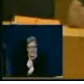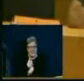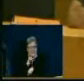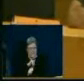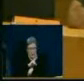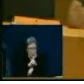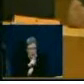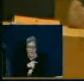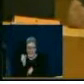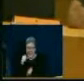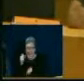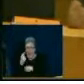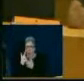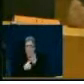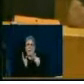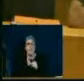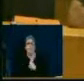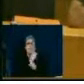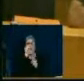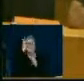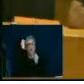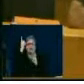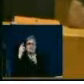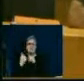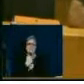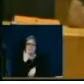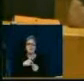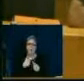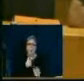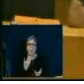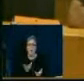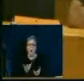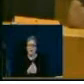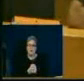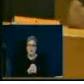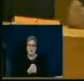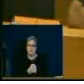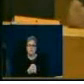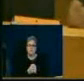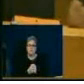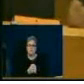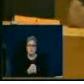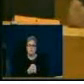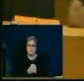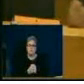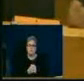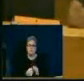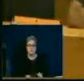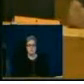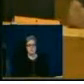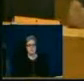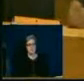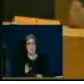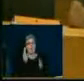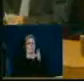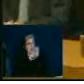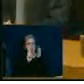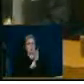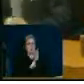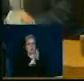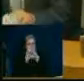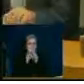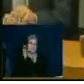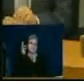So, yes, what did the Board of Education send us? It's another great one. The contract